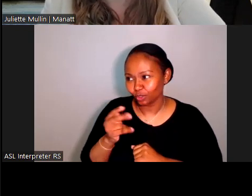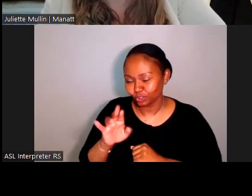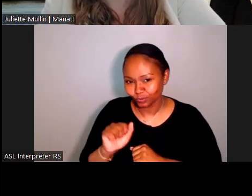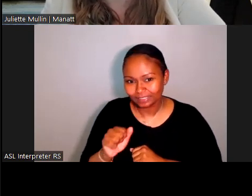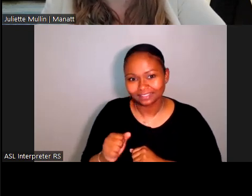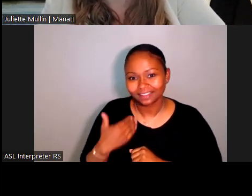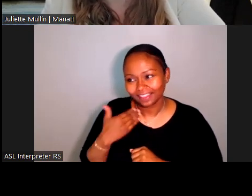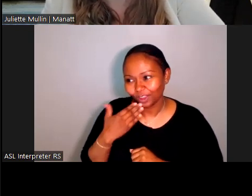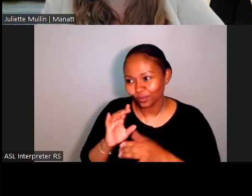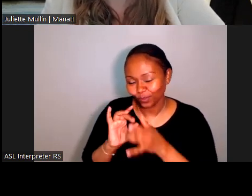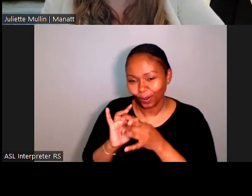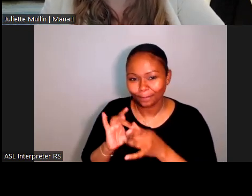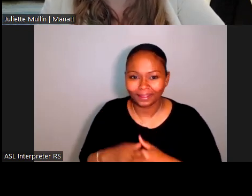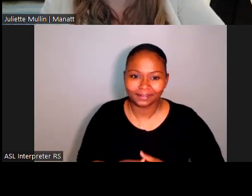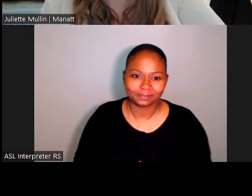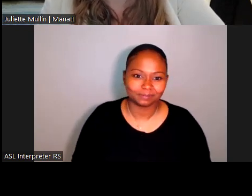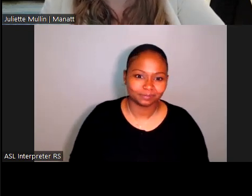comment.